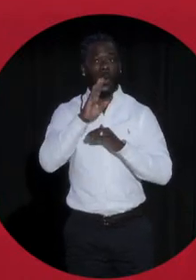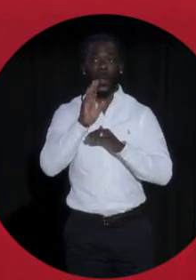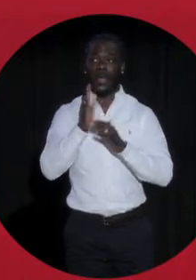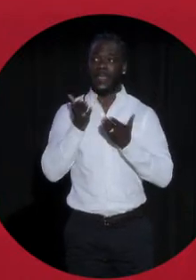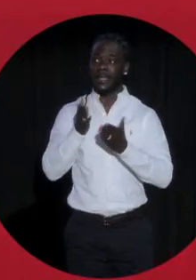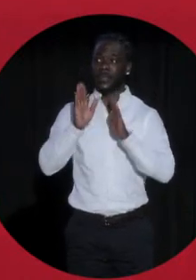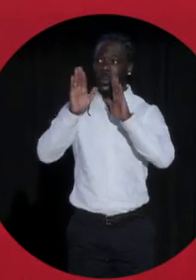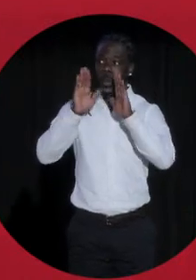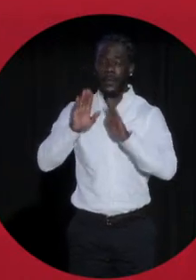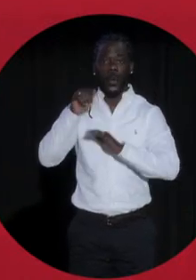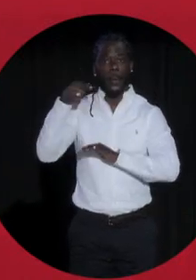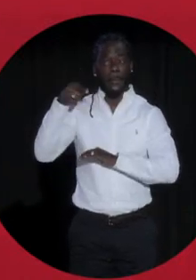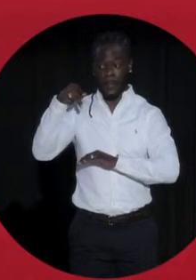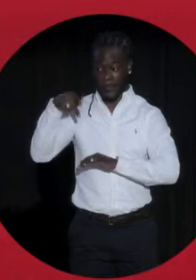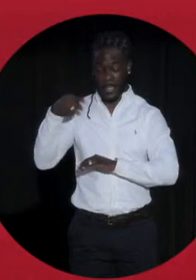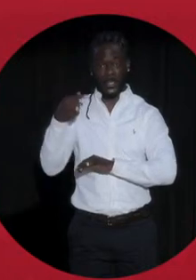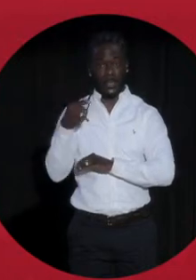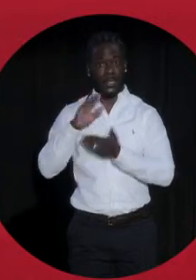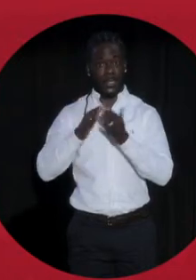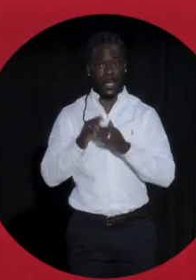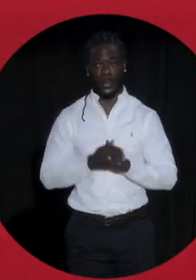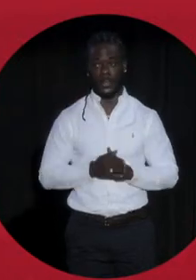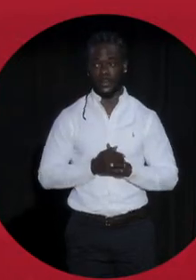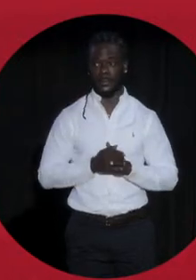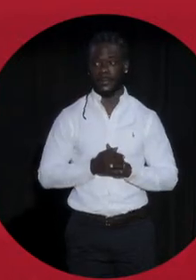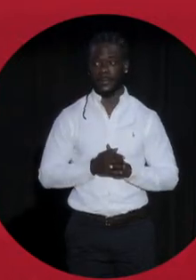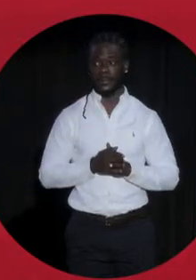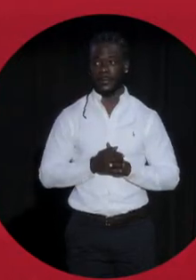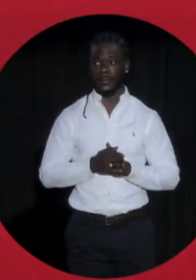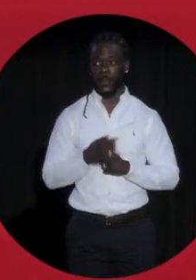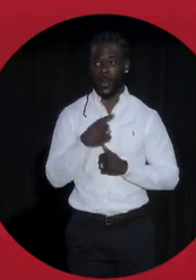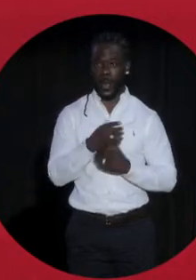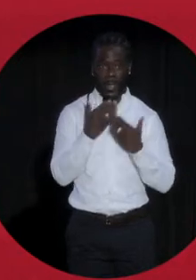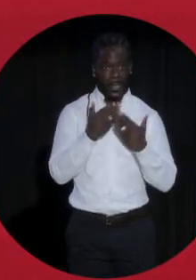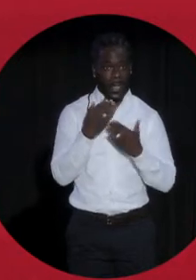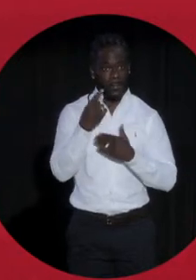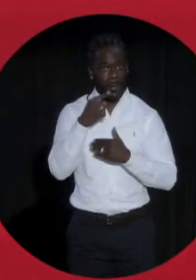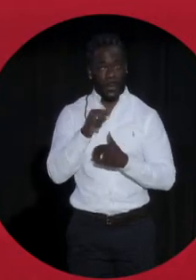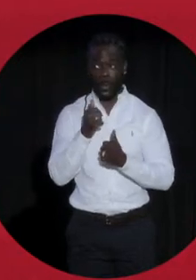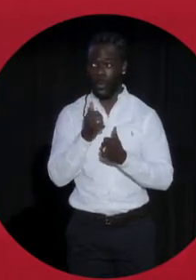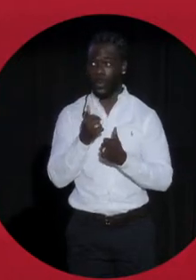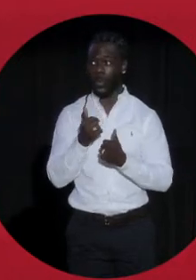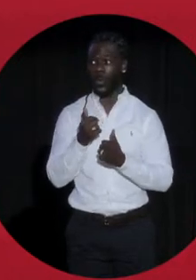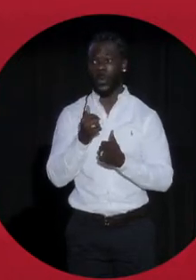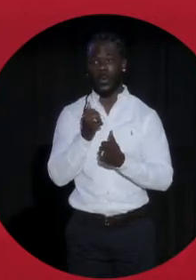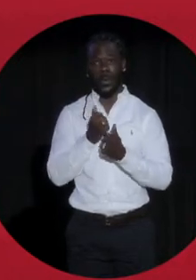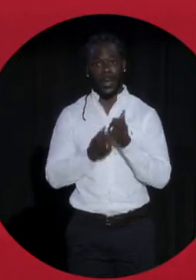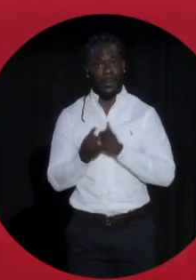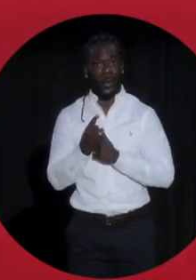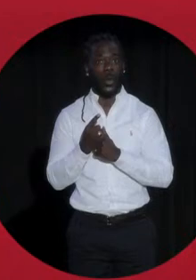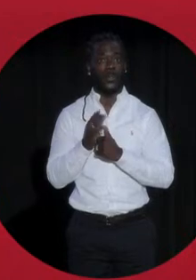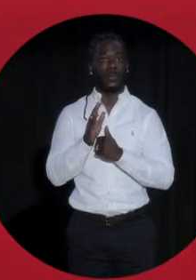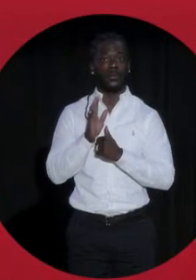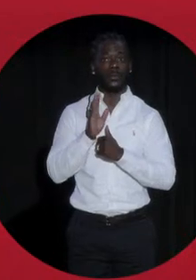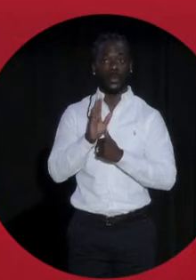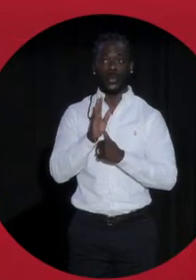great Prince George's County. We come thankful for those whose hand your life